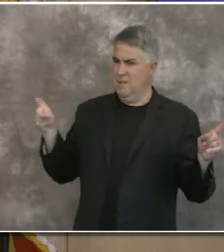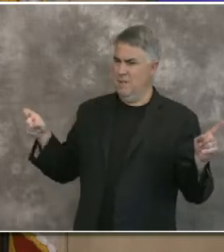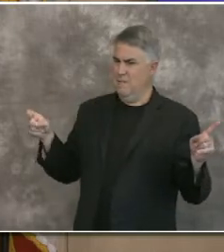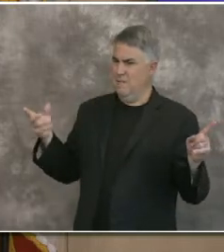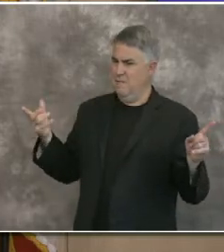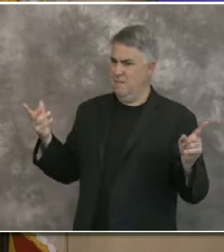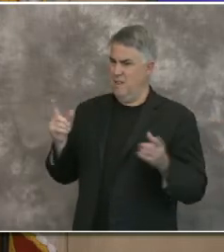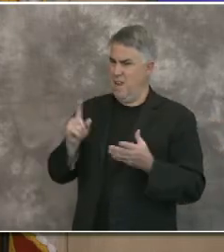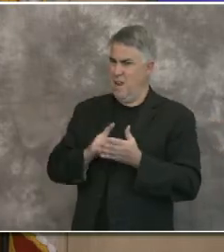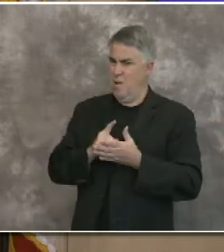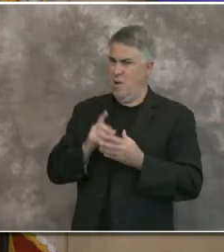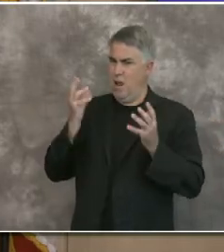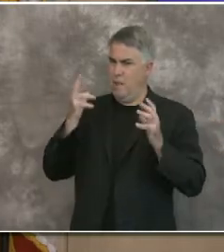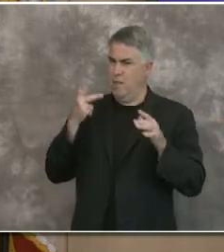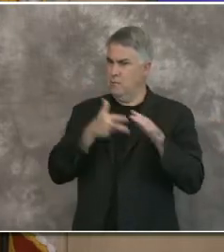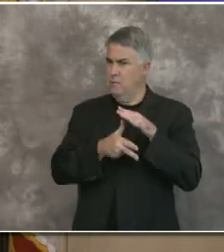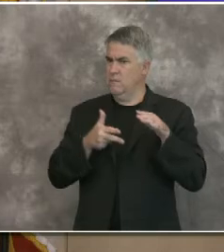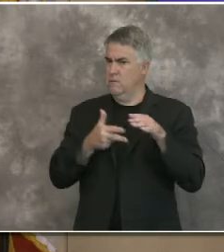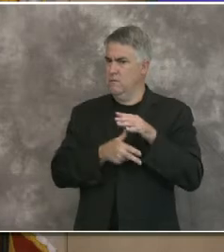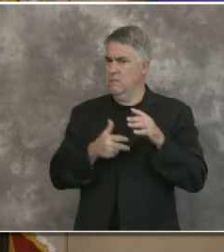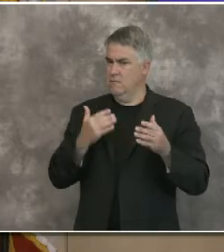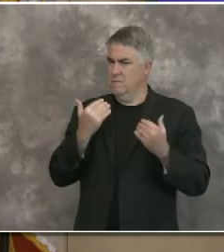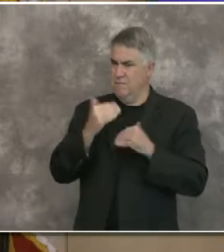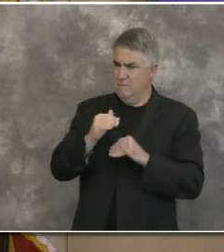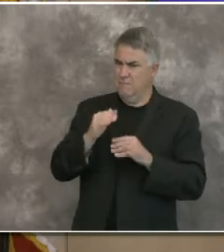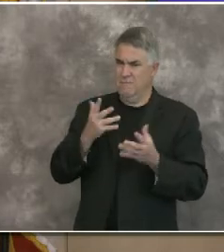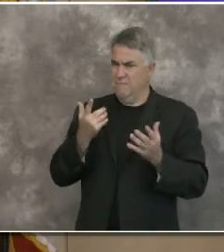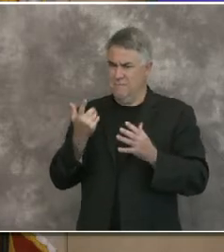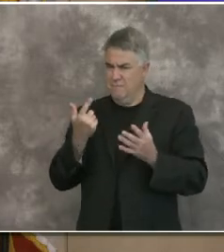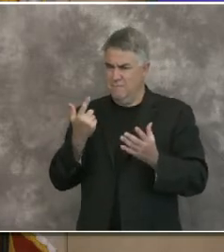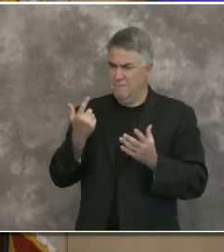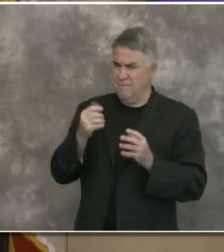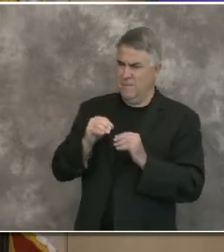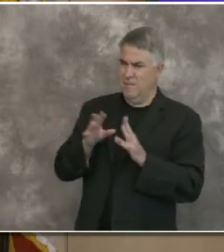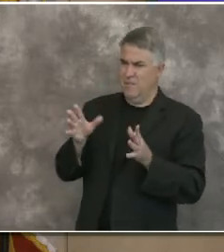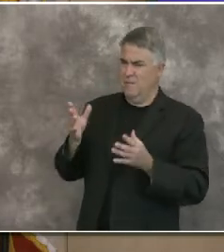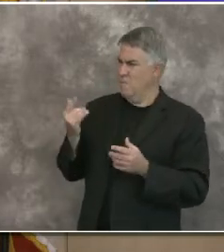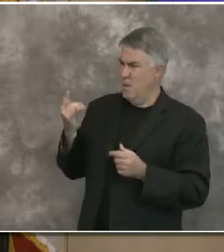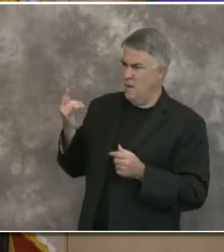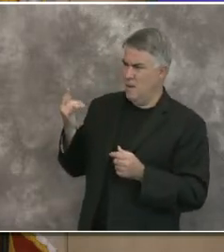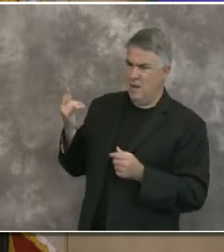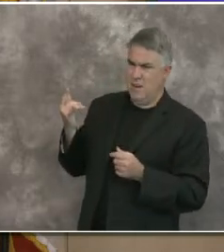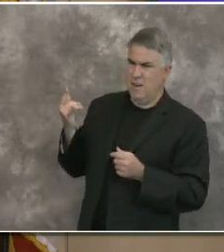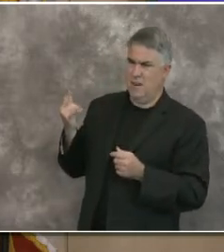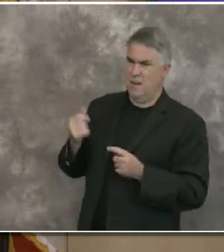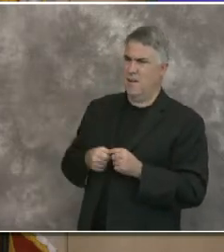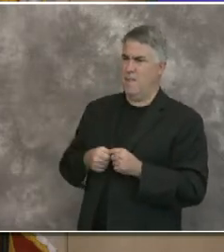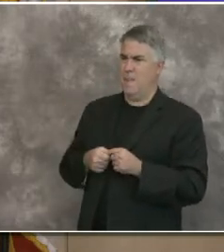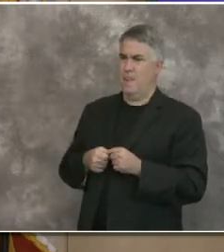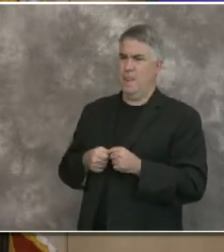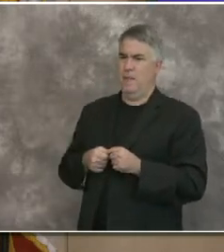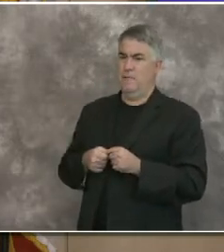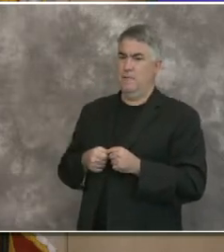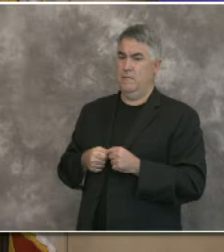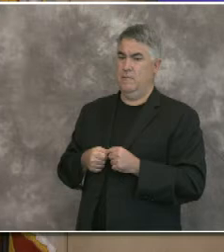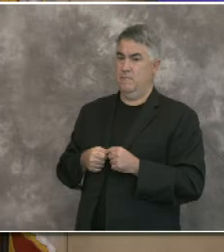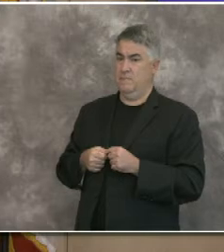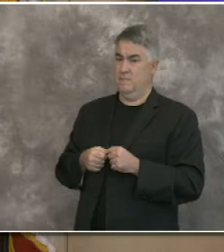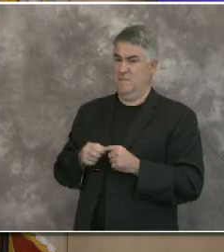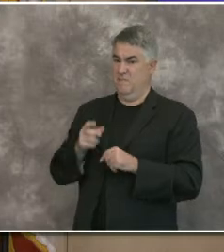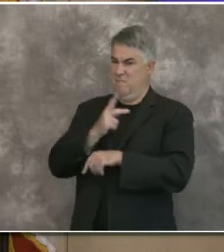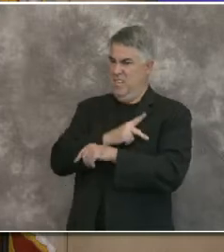ambulance bypass yesterday due to a surge of patients that they attribute